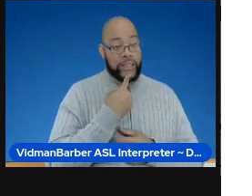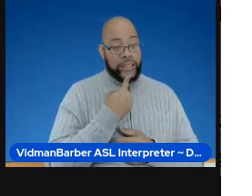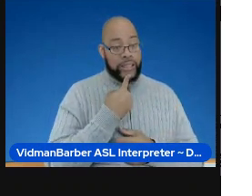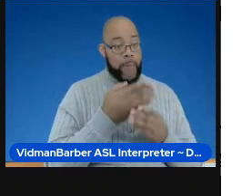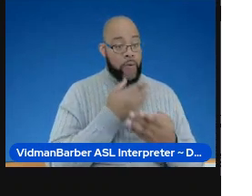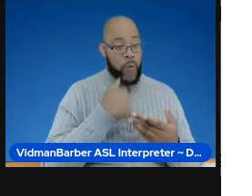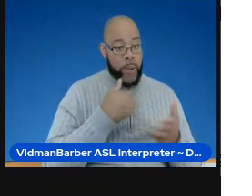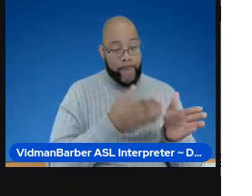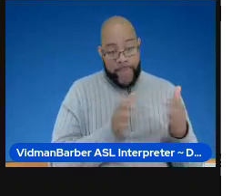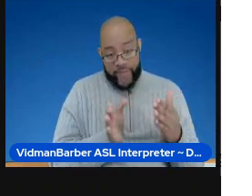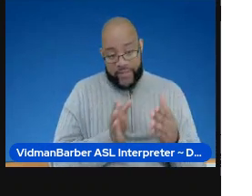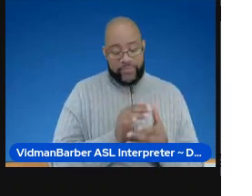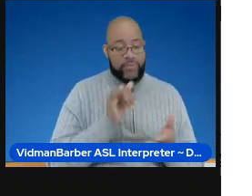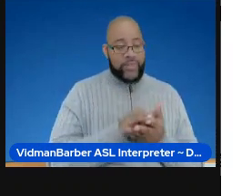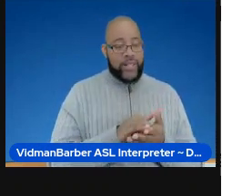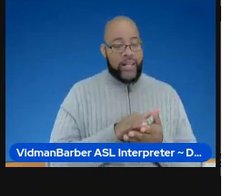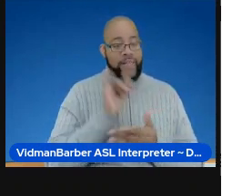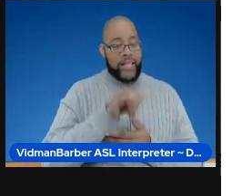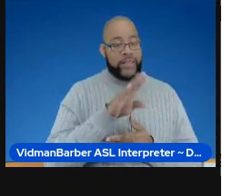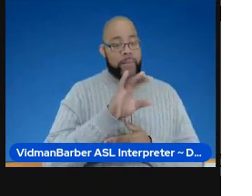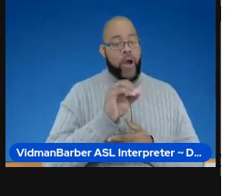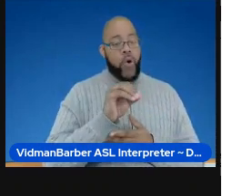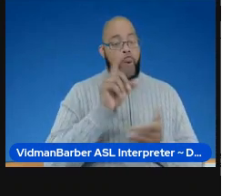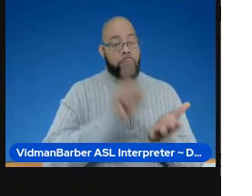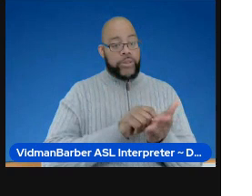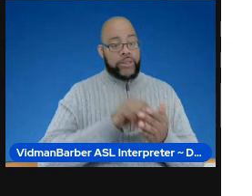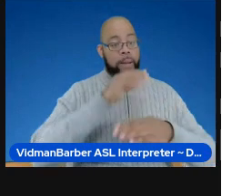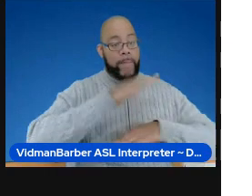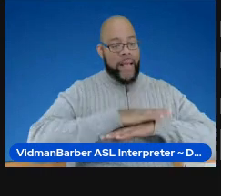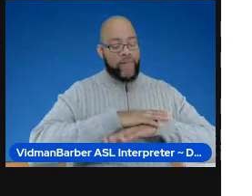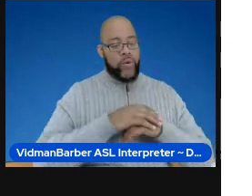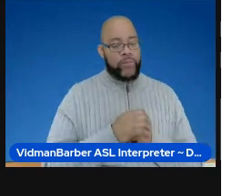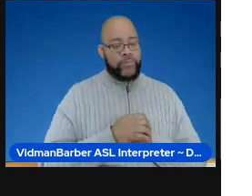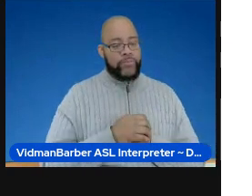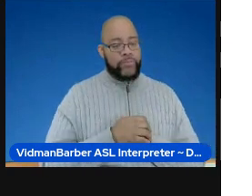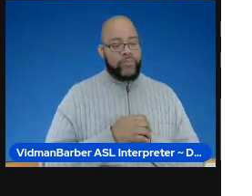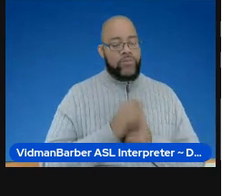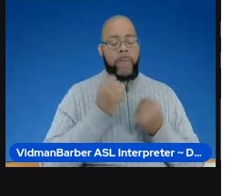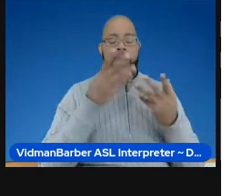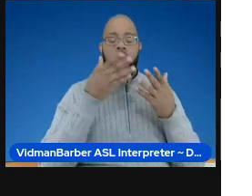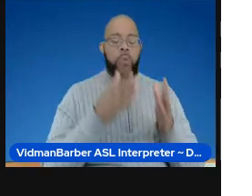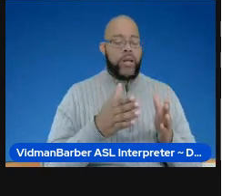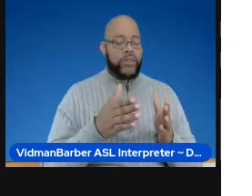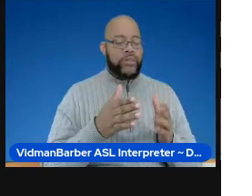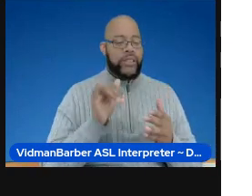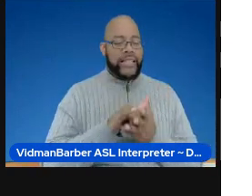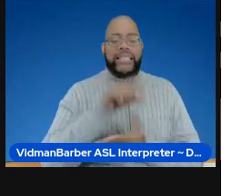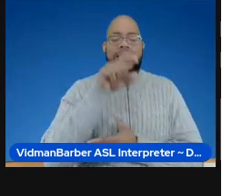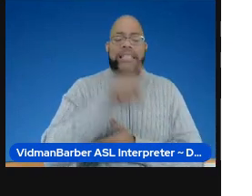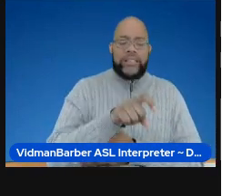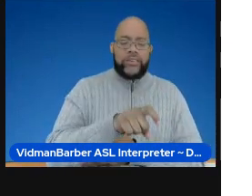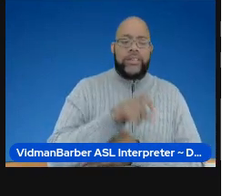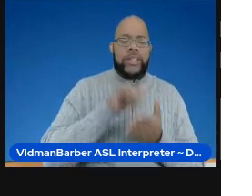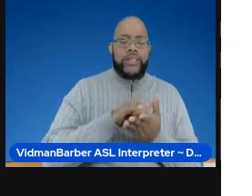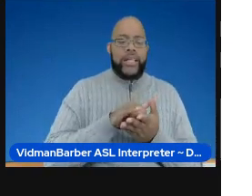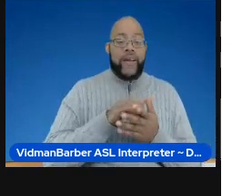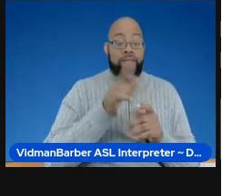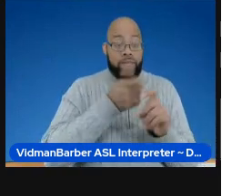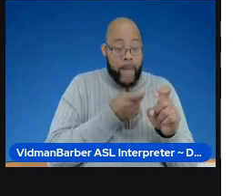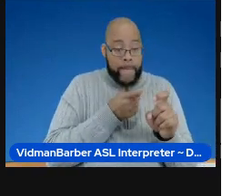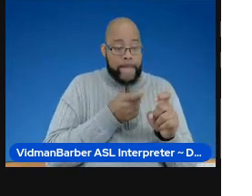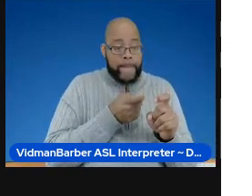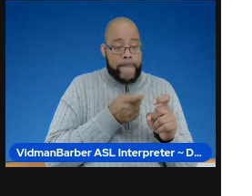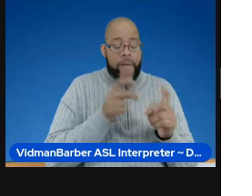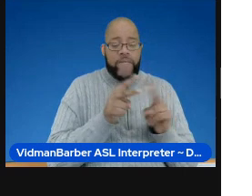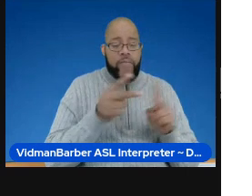we pivot is that this bioprinting platform is in many ways a necessity that was born out of a